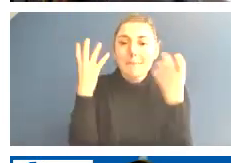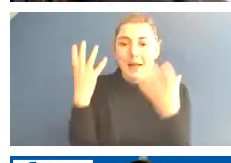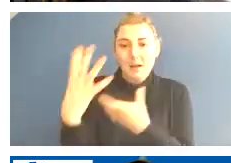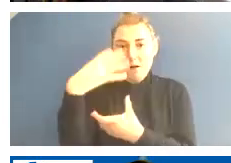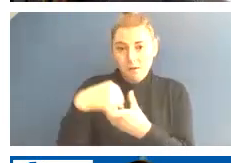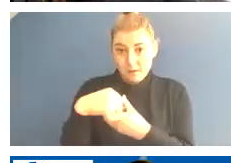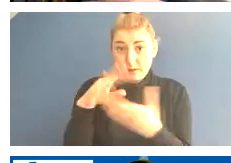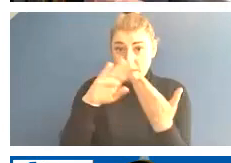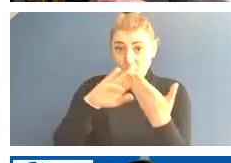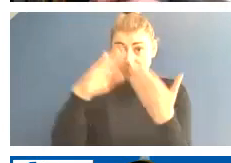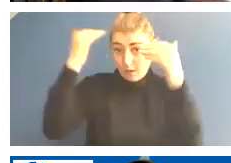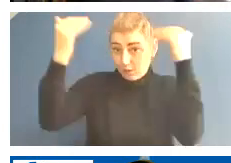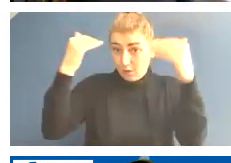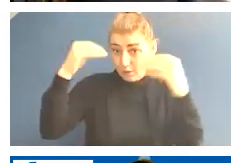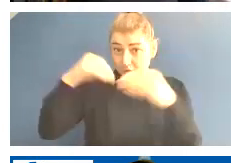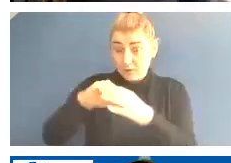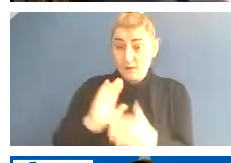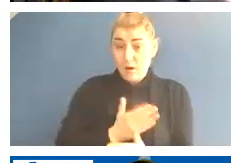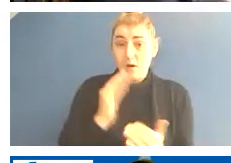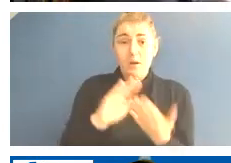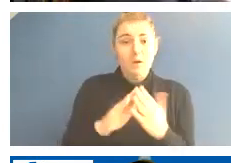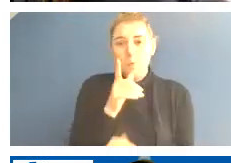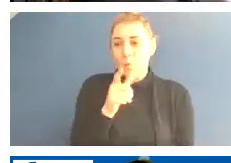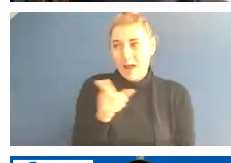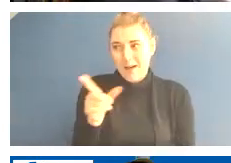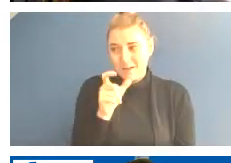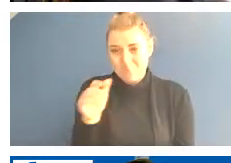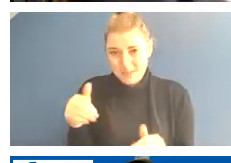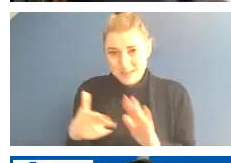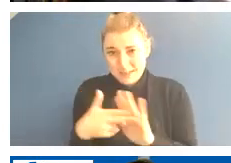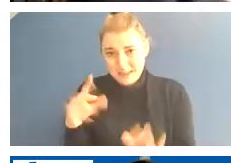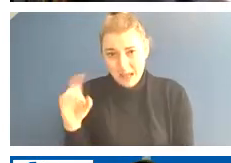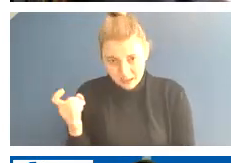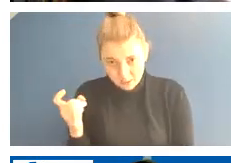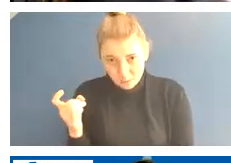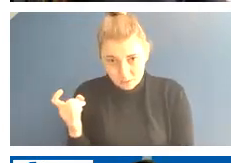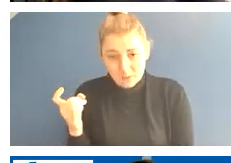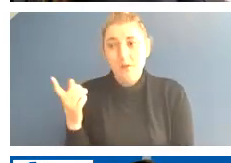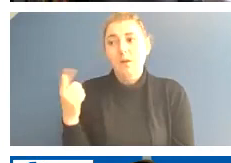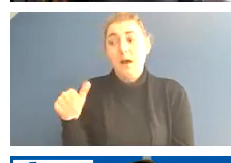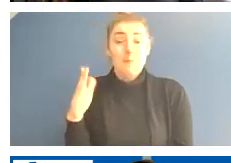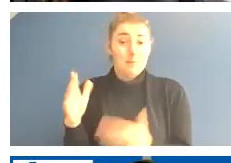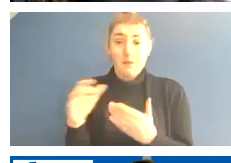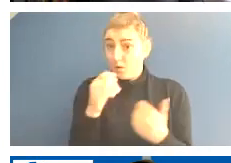in our communities that likely have not been diagnosed, that may not